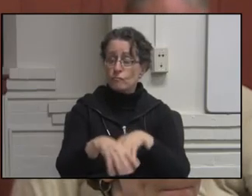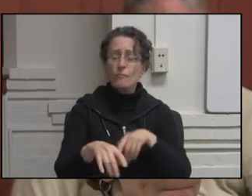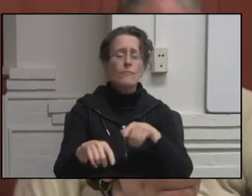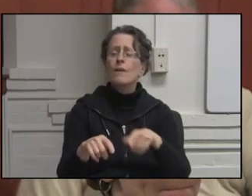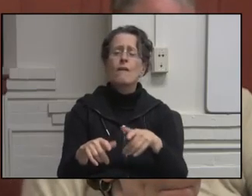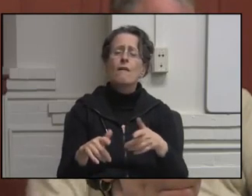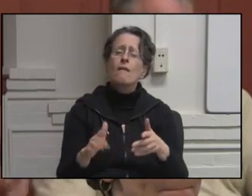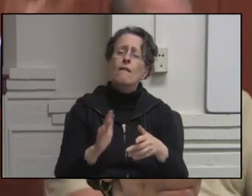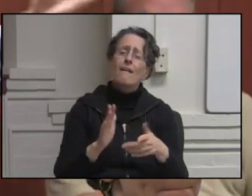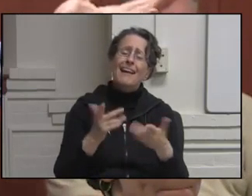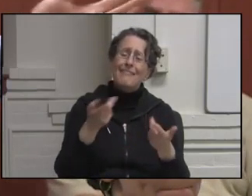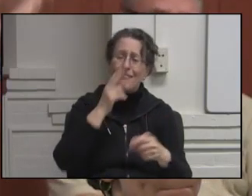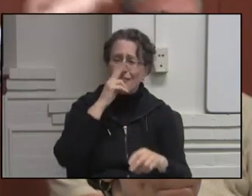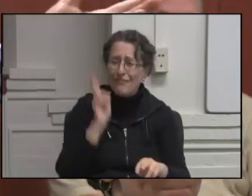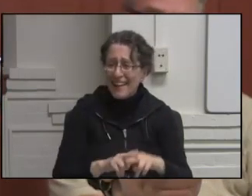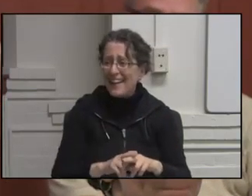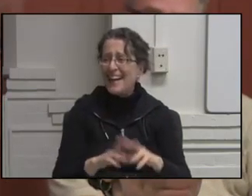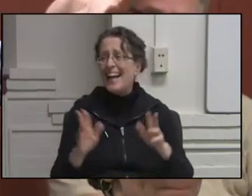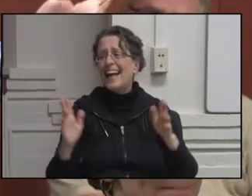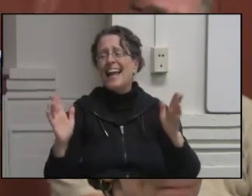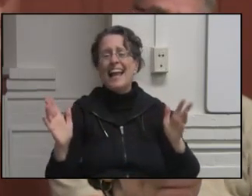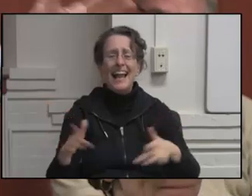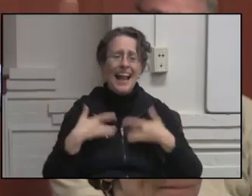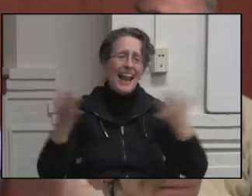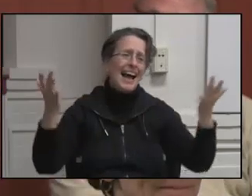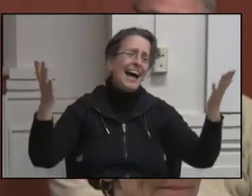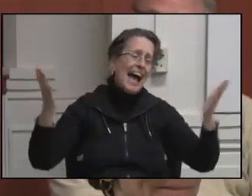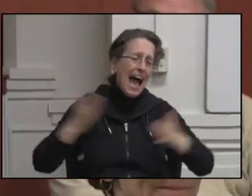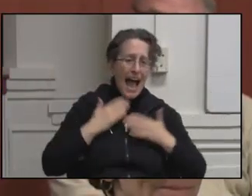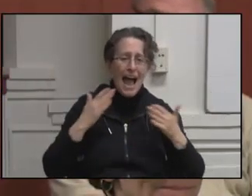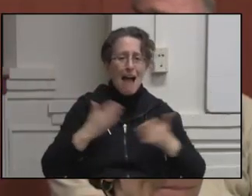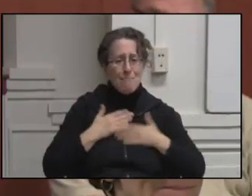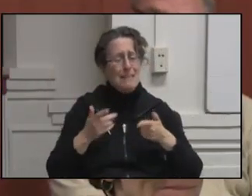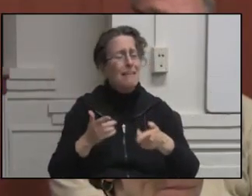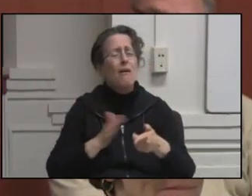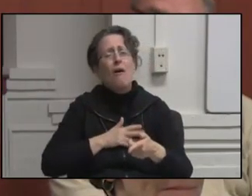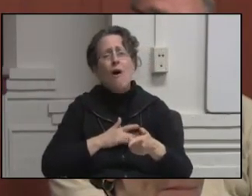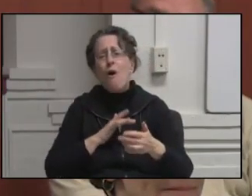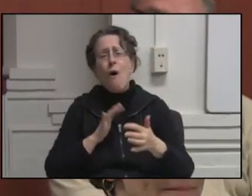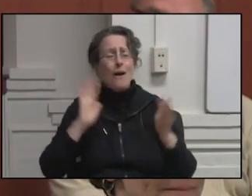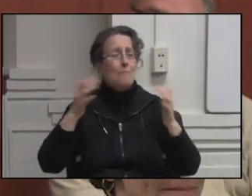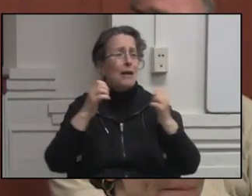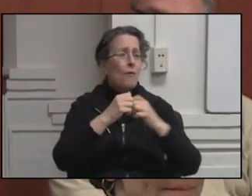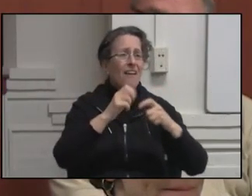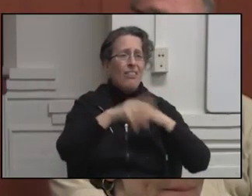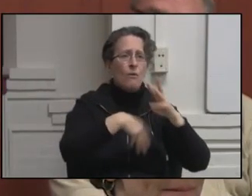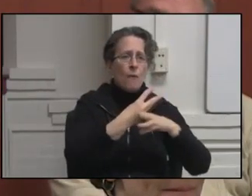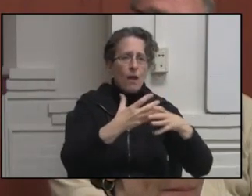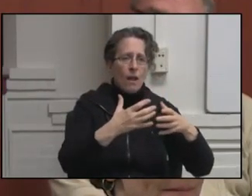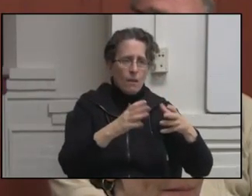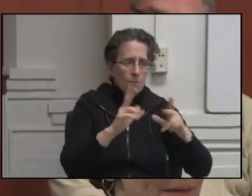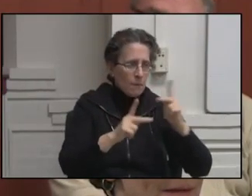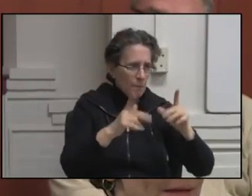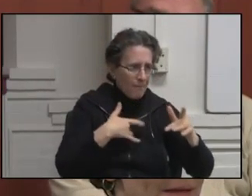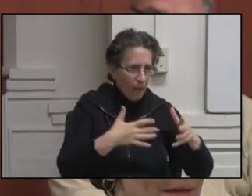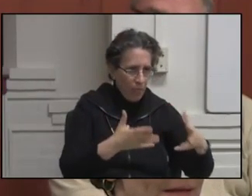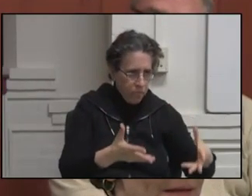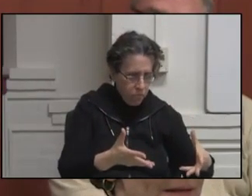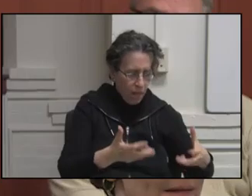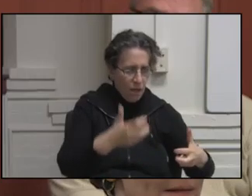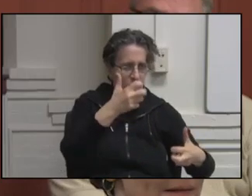the strife and everything we've talked about, a lot of this meeting's been about, you know, what's going on in this world right now, it makes all these people have a